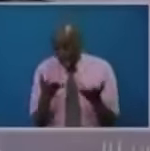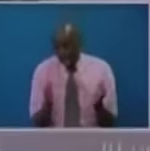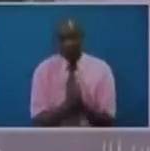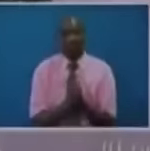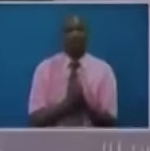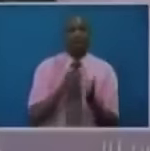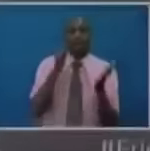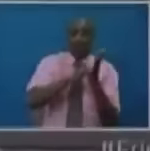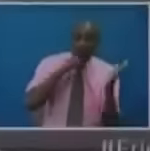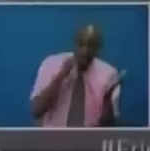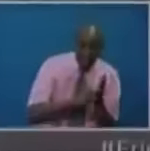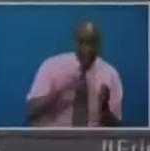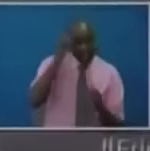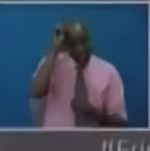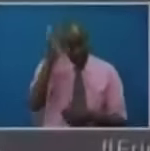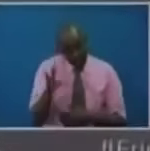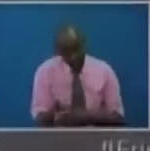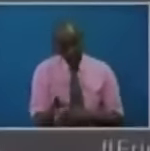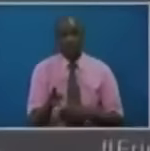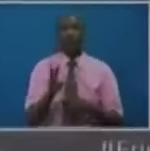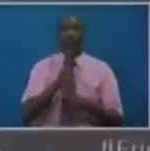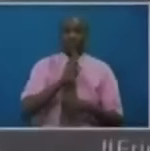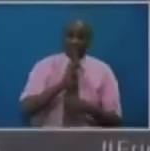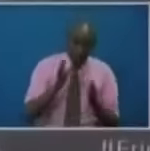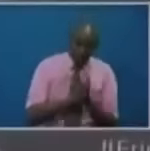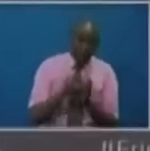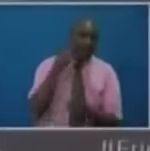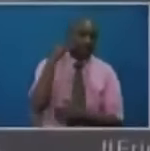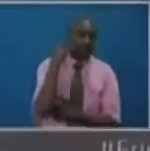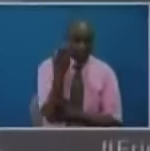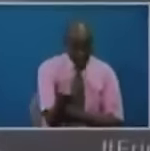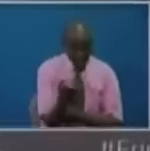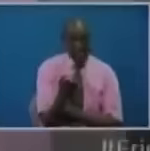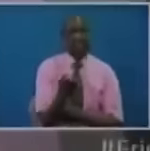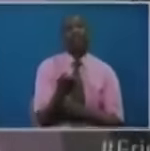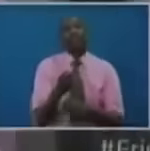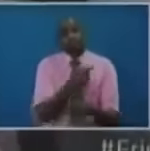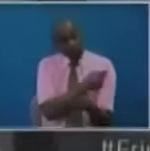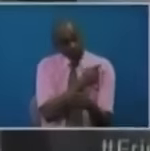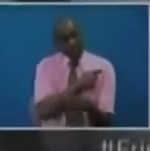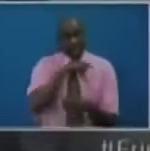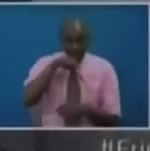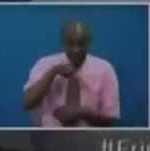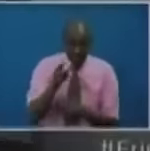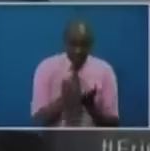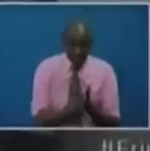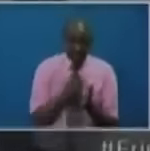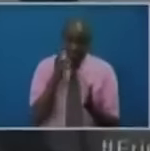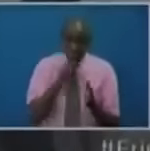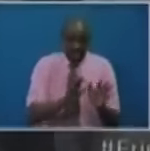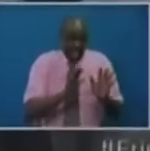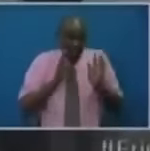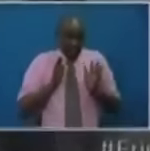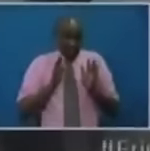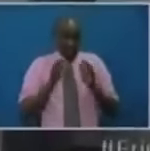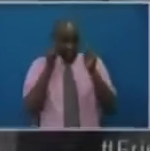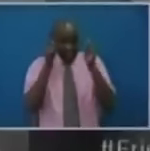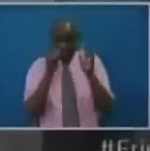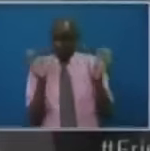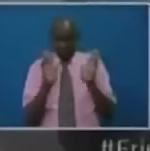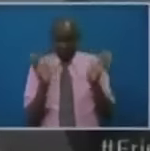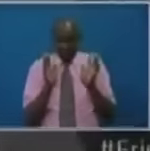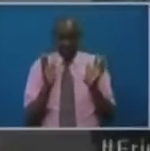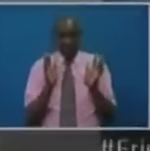of Makueni, Kiambu, Wajir, and Nakuru, where medical officers distanced themselves from the ongoing